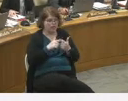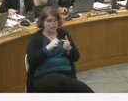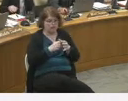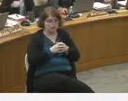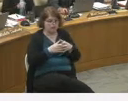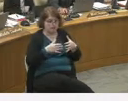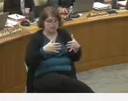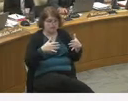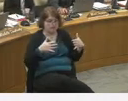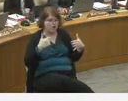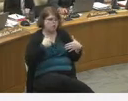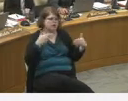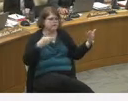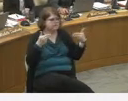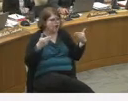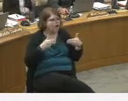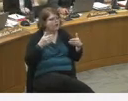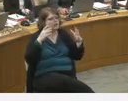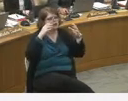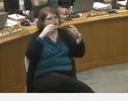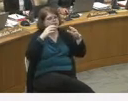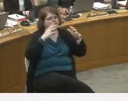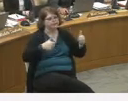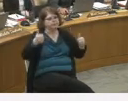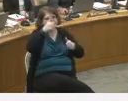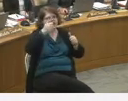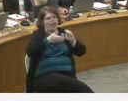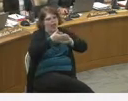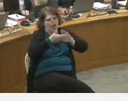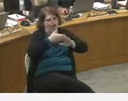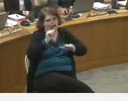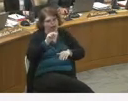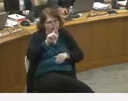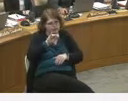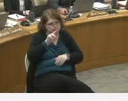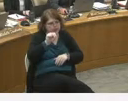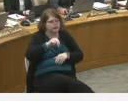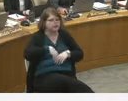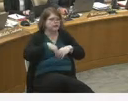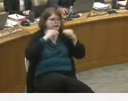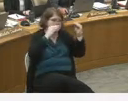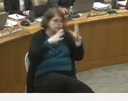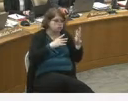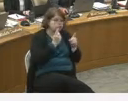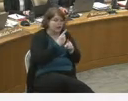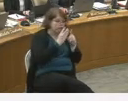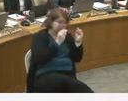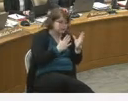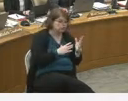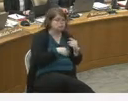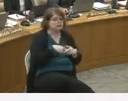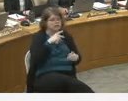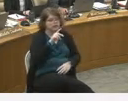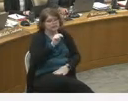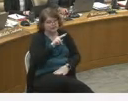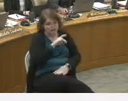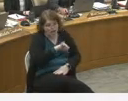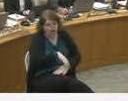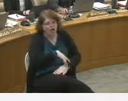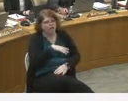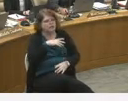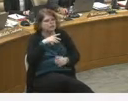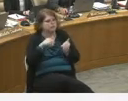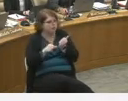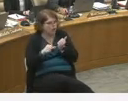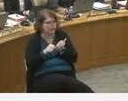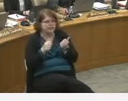we invite administrators we invite regular Ed teachers we invite Vision teachers paraprofessionals anybody really wants to come